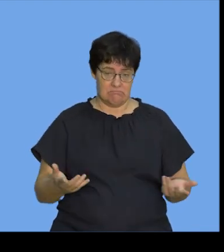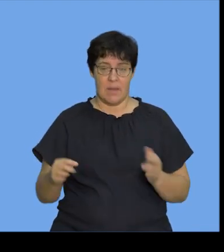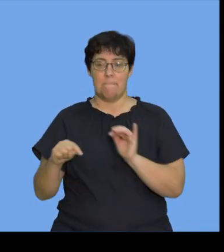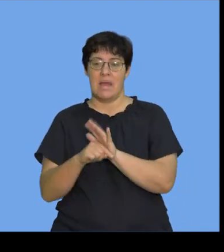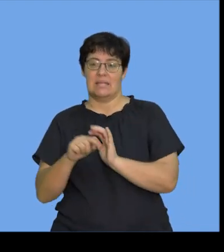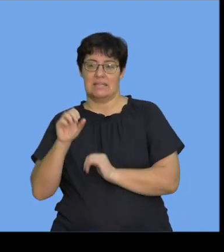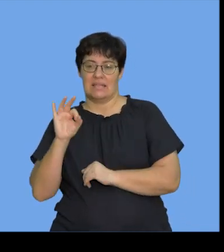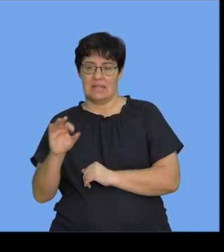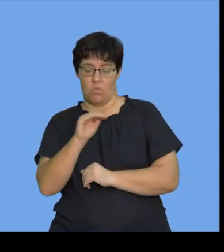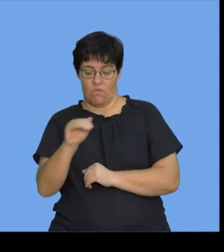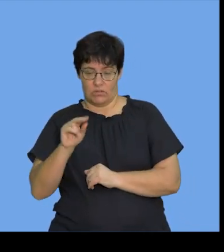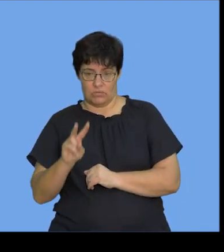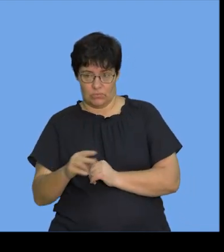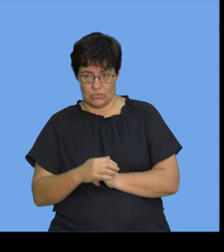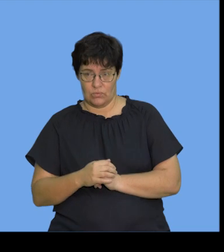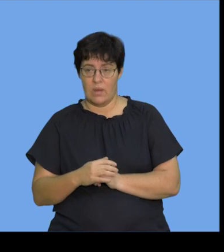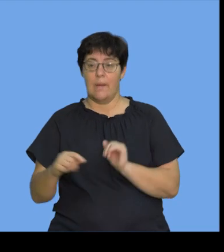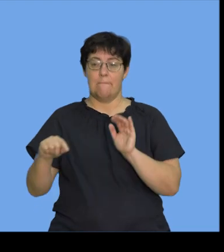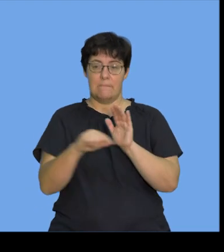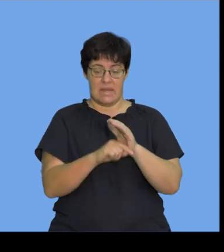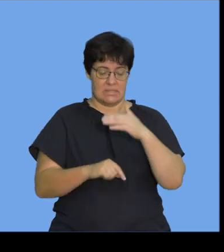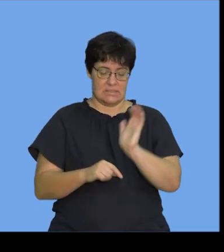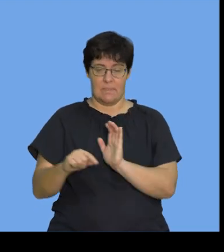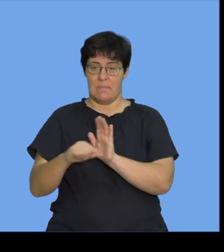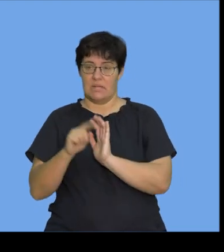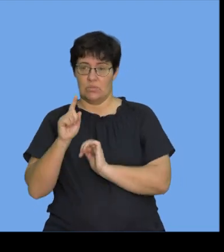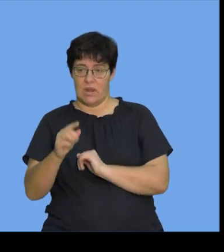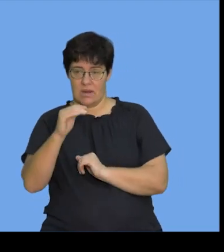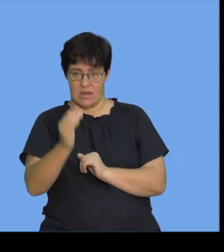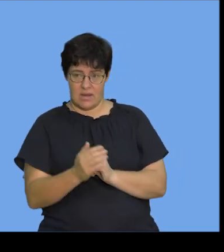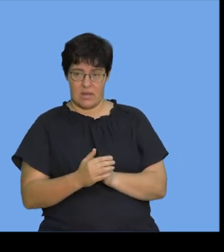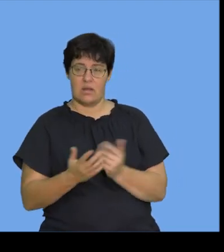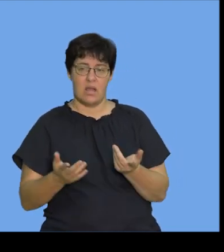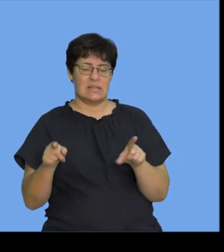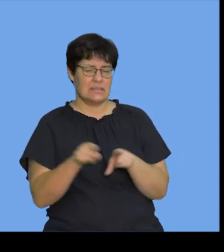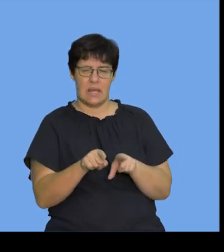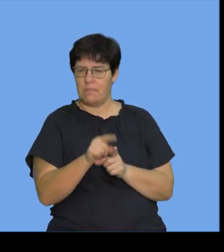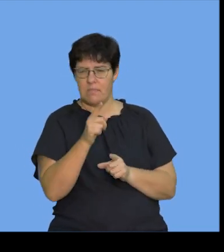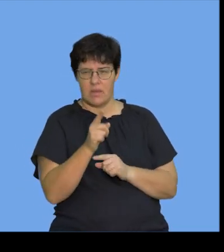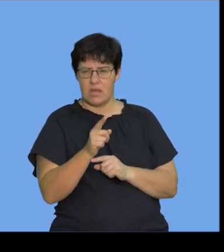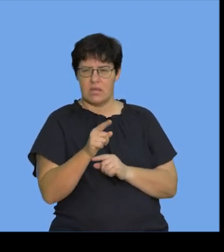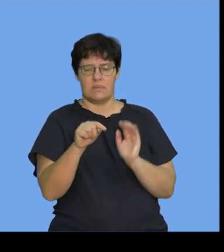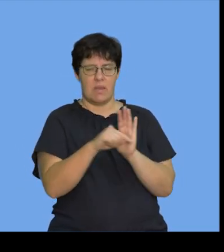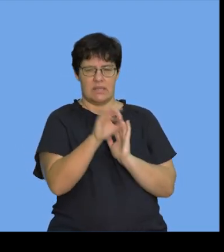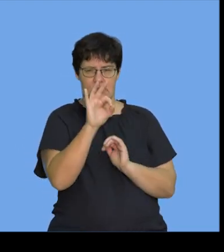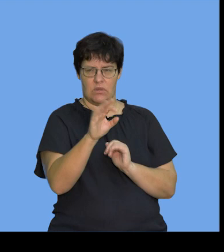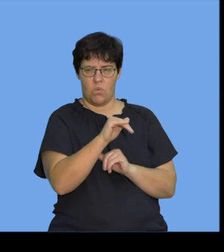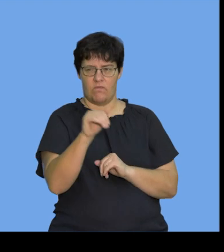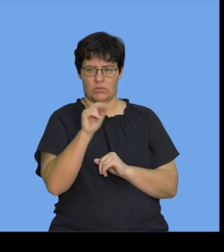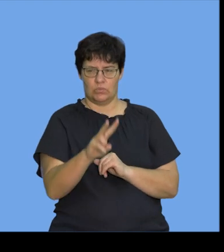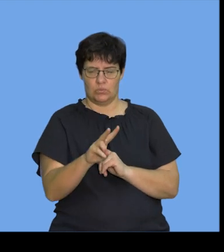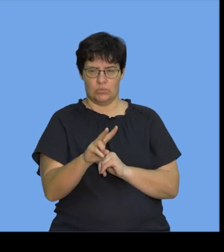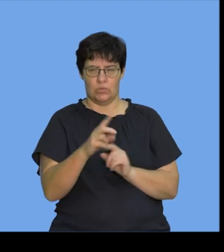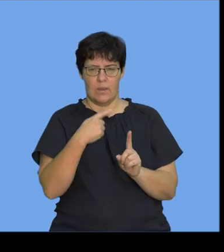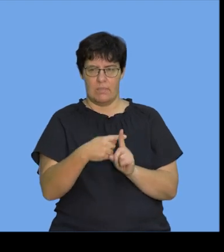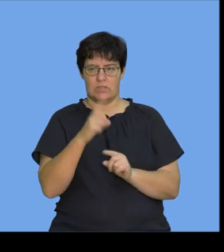3 over 2 minus 1, which is the same as minus 3 over 2